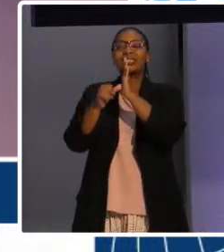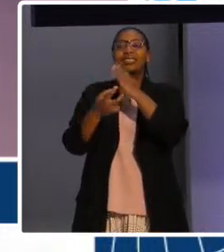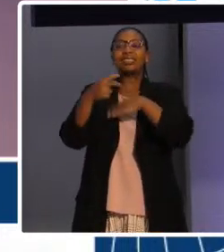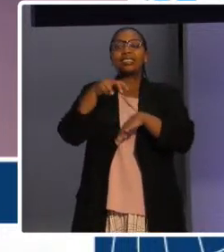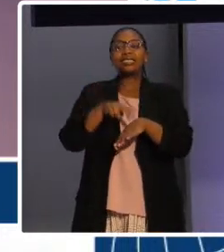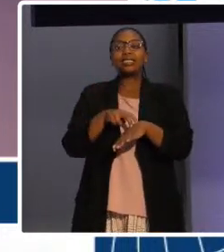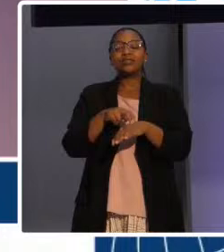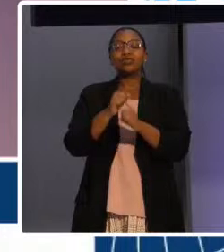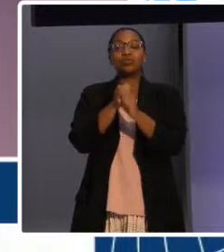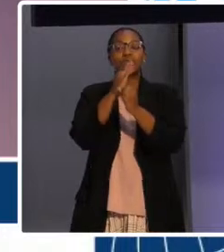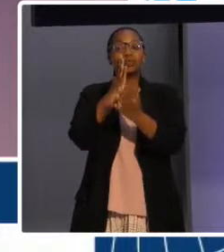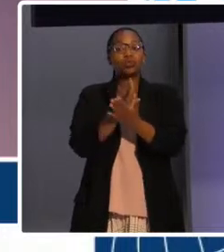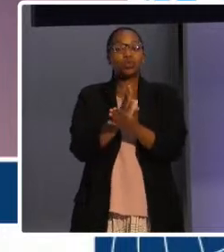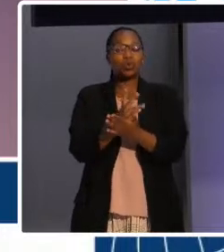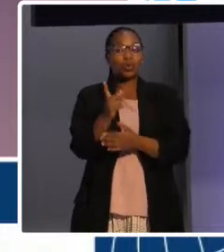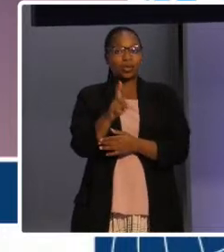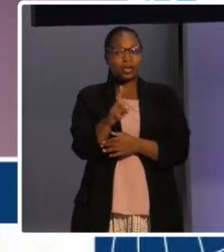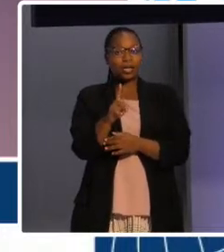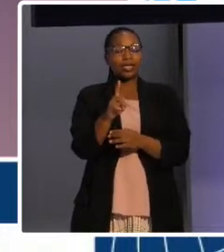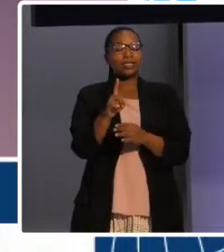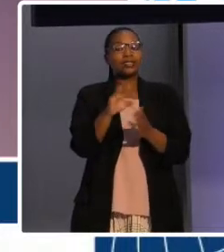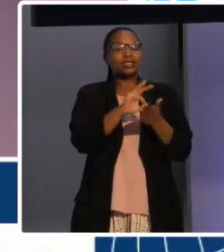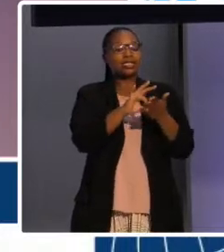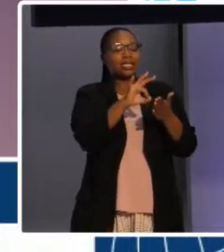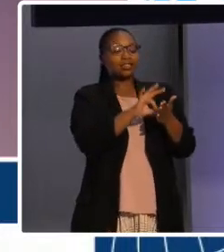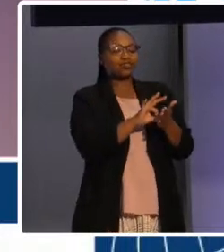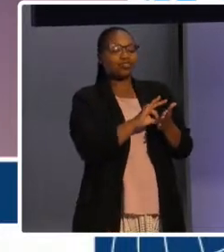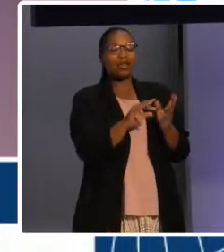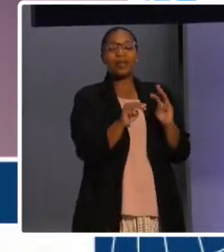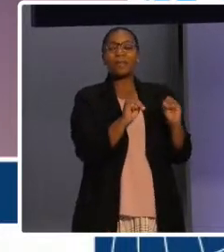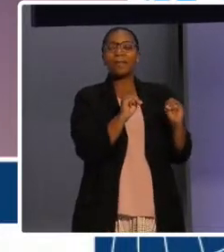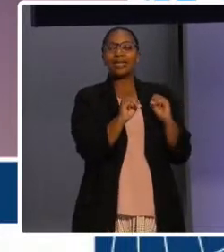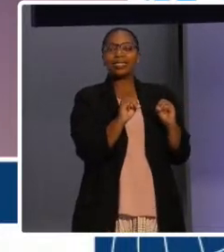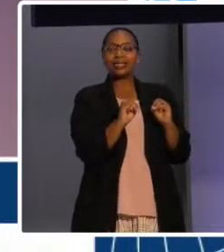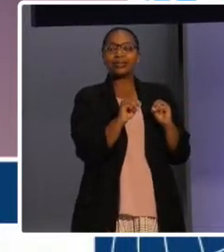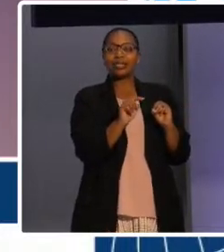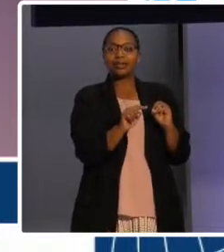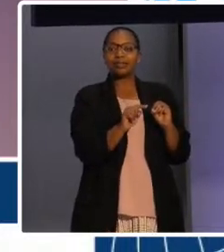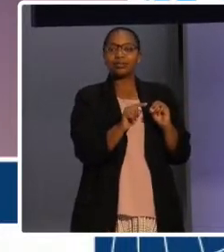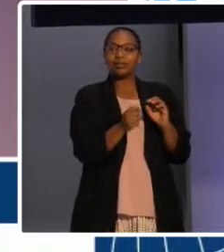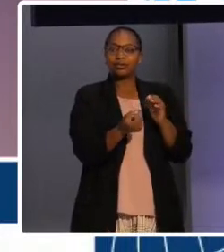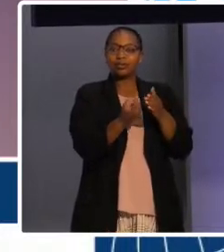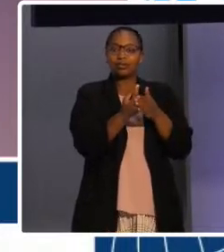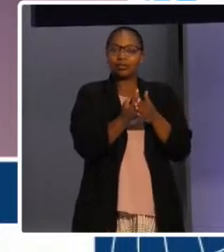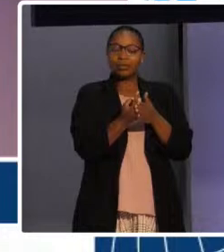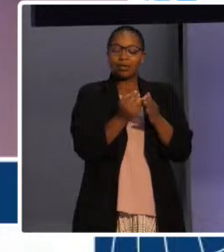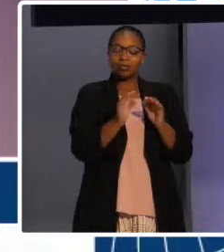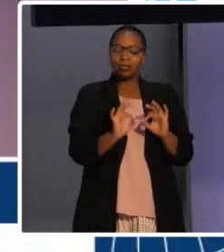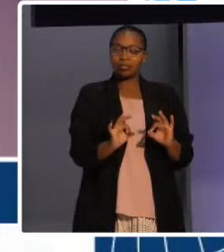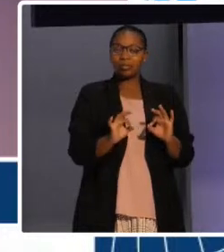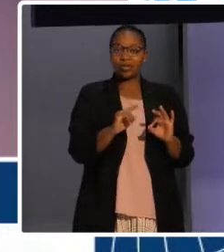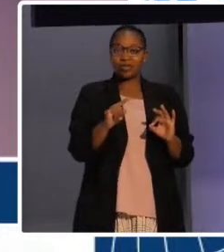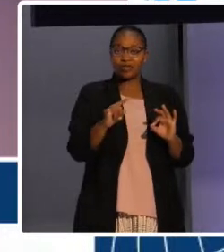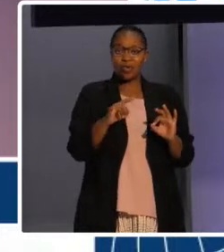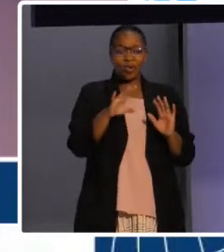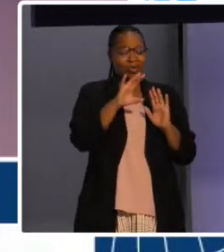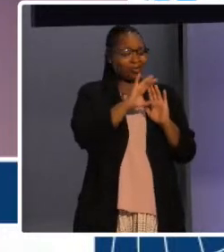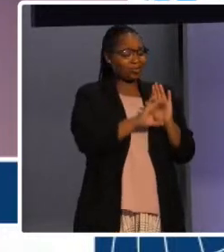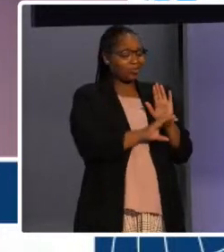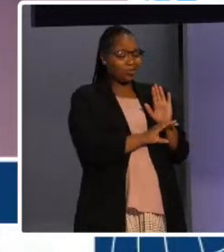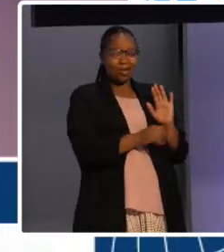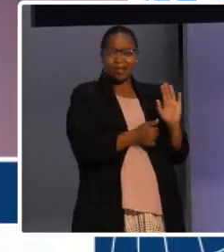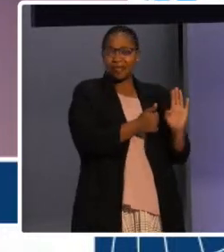that election management bodies' delivery of elections is not merely for the sake of constitutional